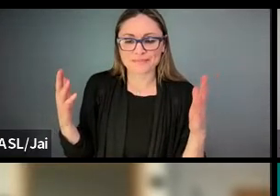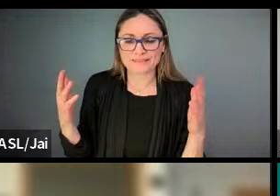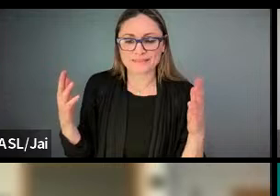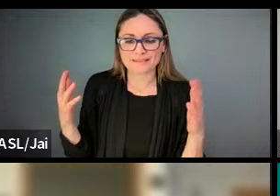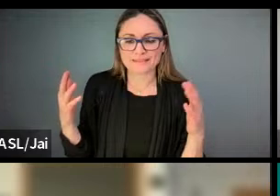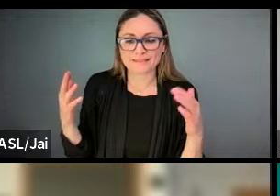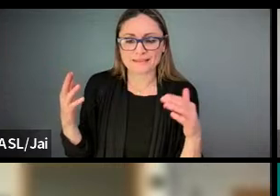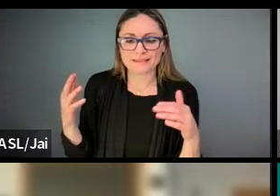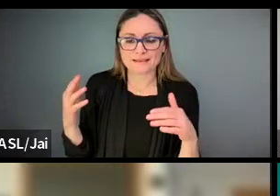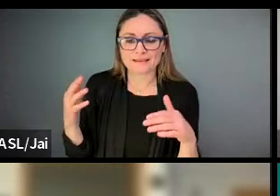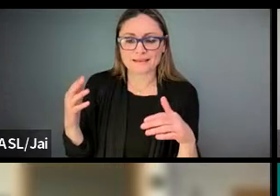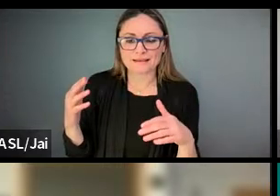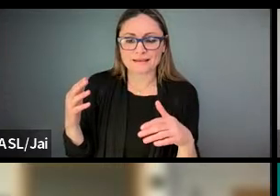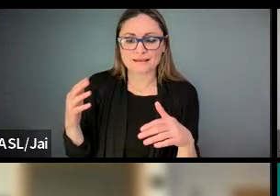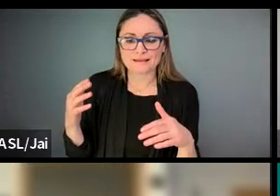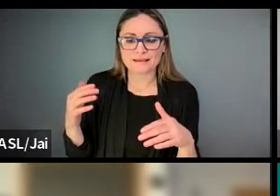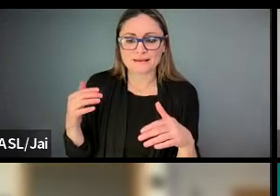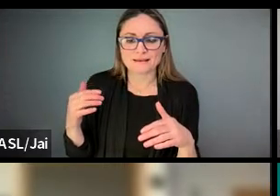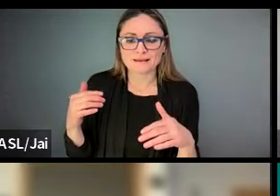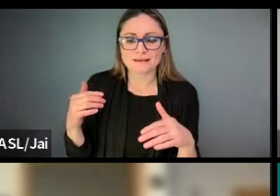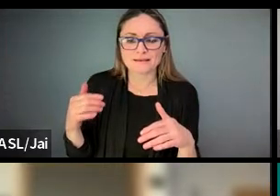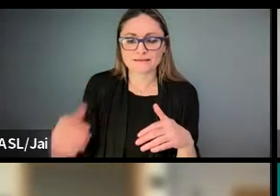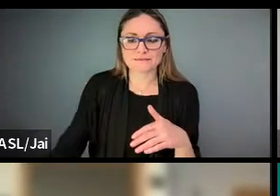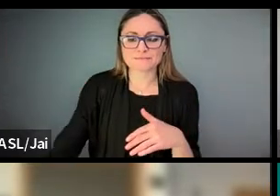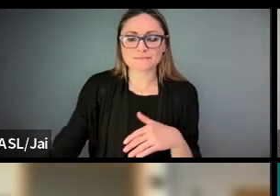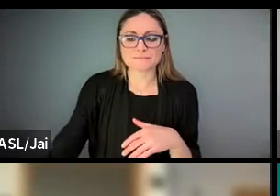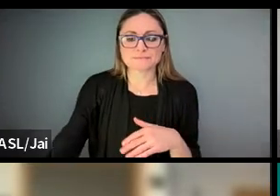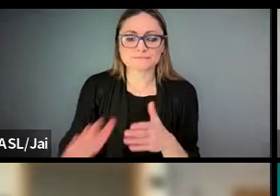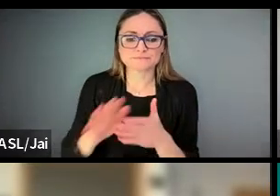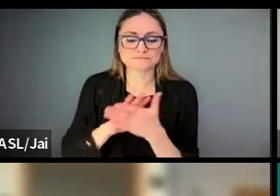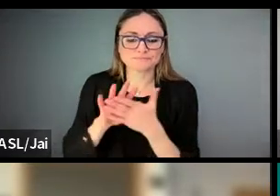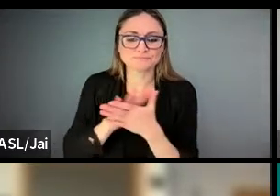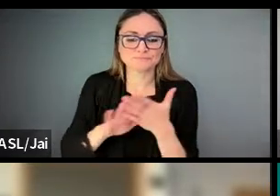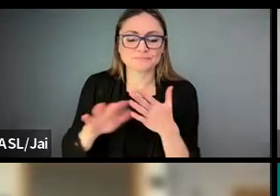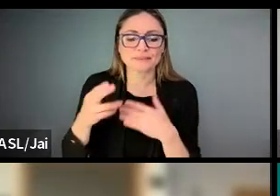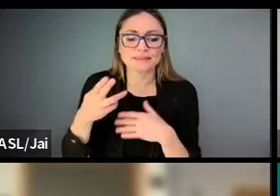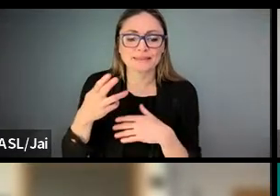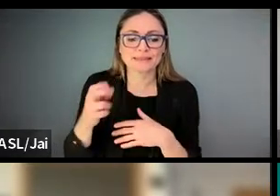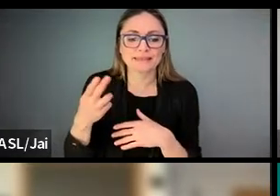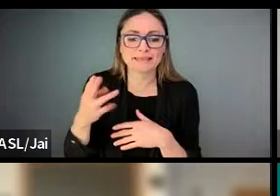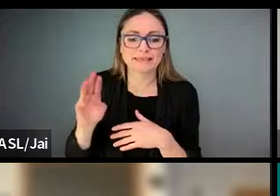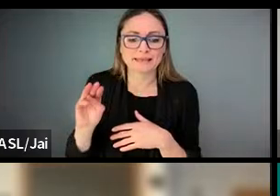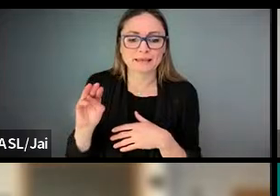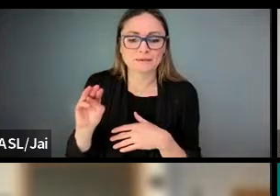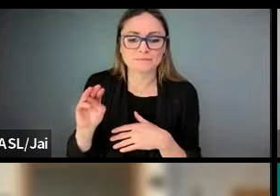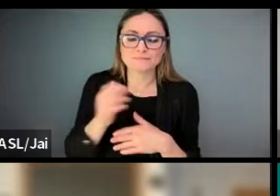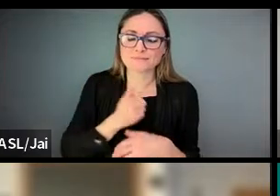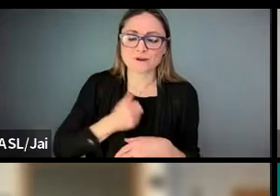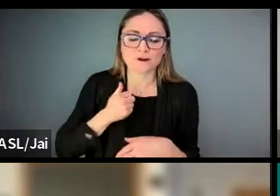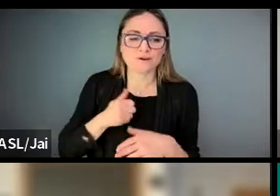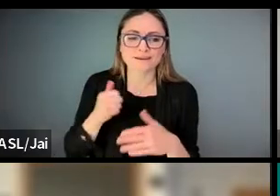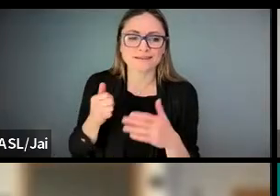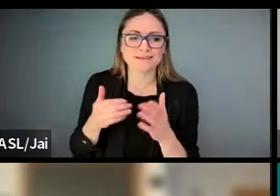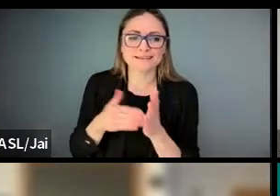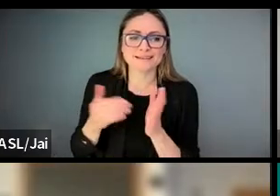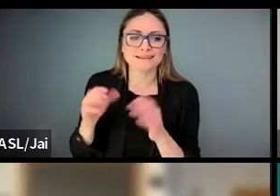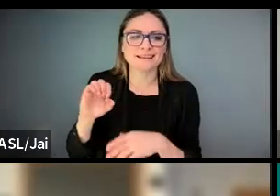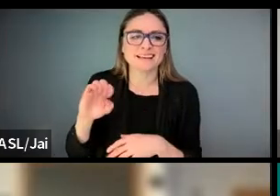the question, oh, John Gardner, TriMet, Chief Equity Officer, pronoun he, him. Sorry about the echo. I'll fix that